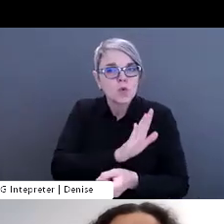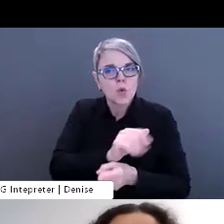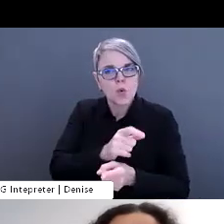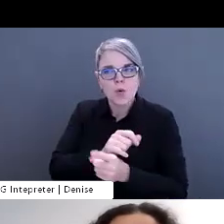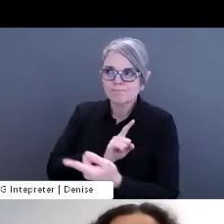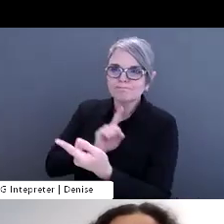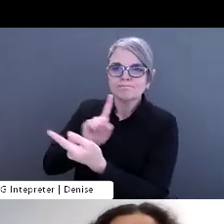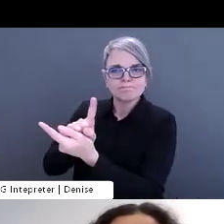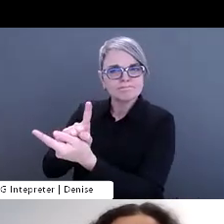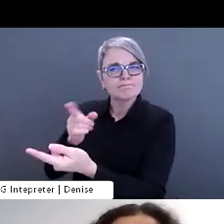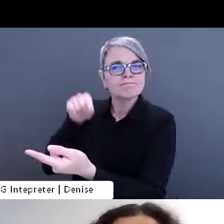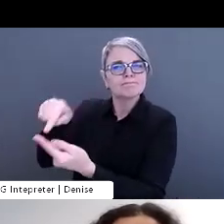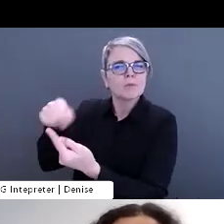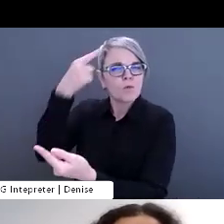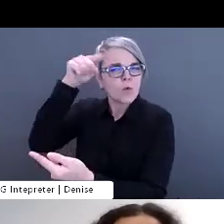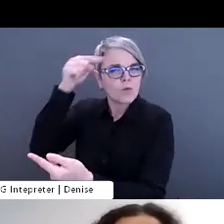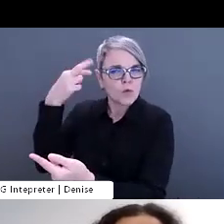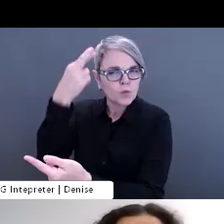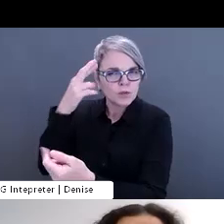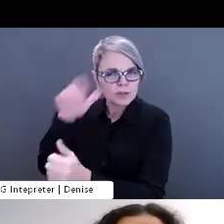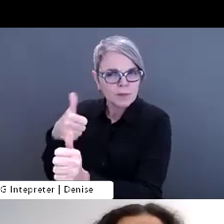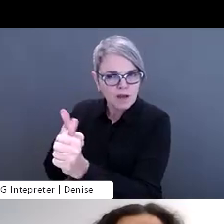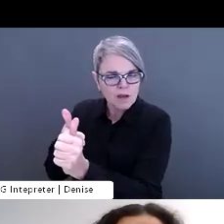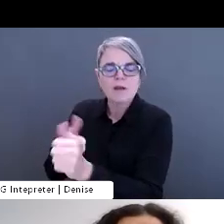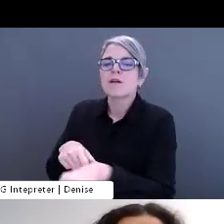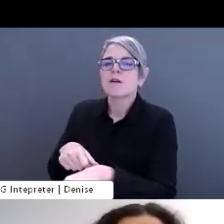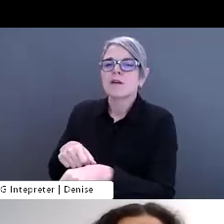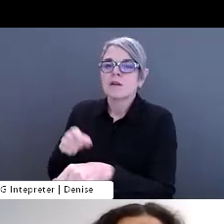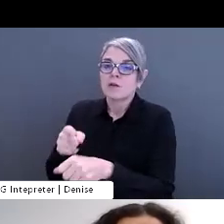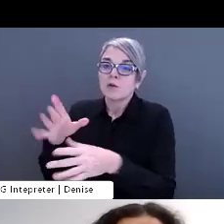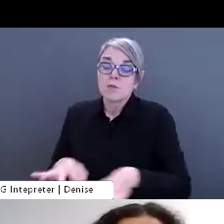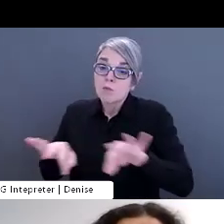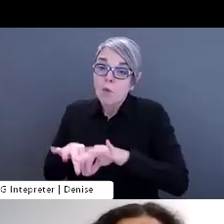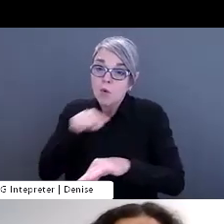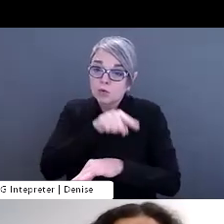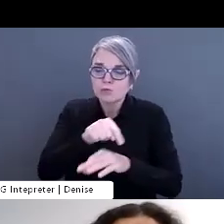but making sure that you get all your questions asked and answered accordingly.